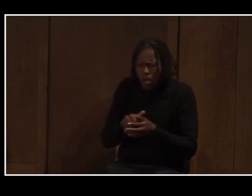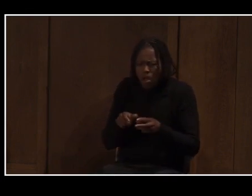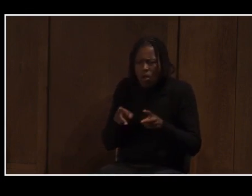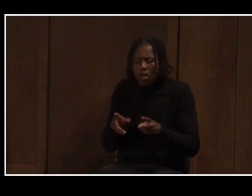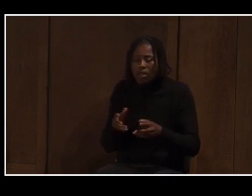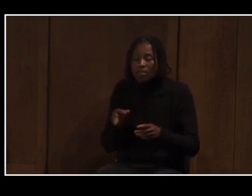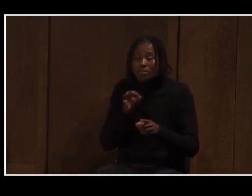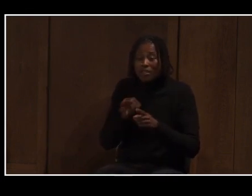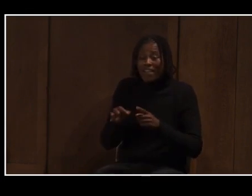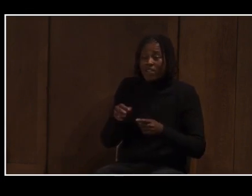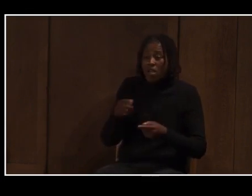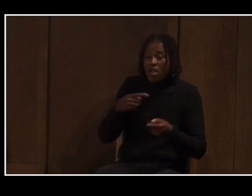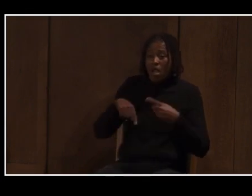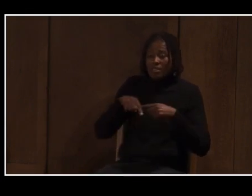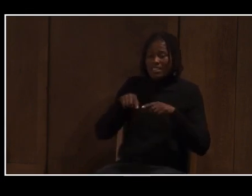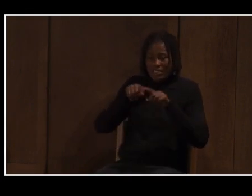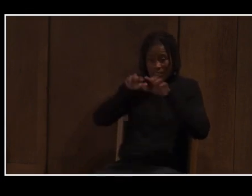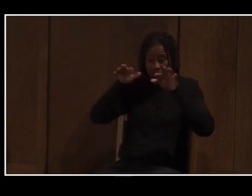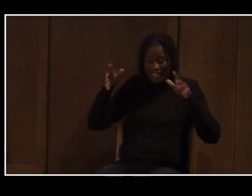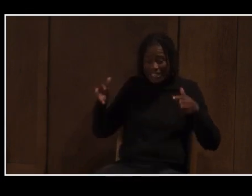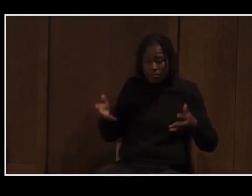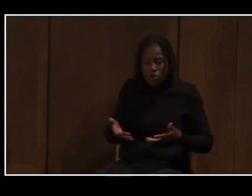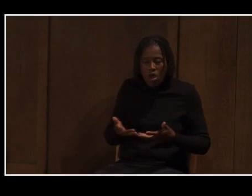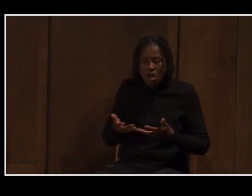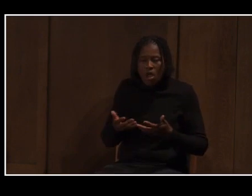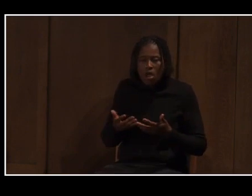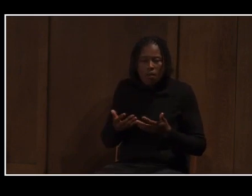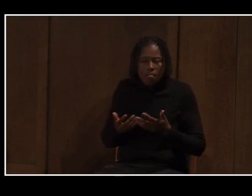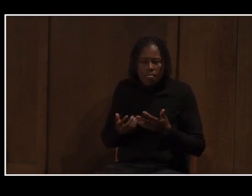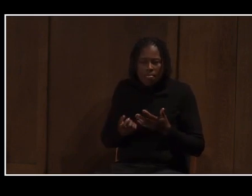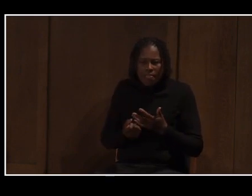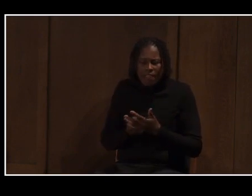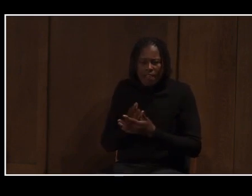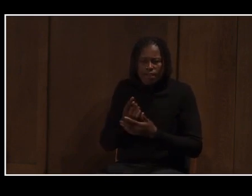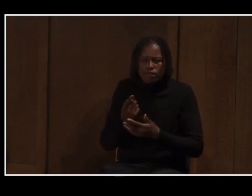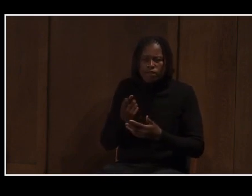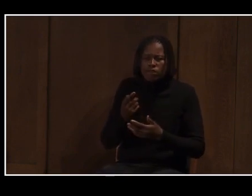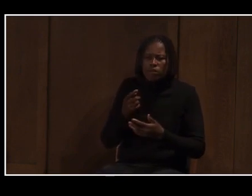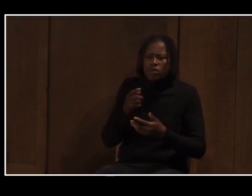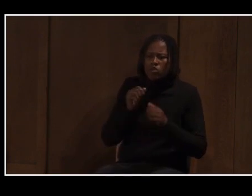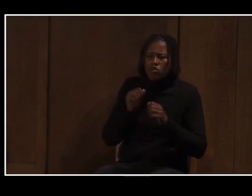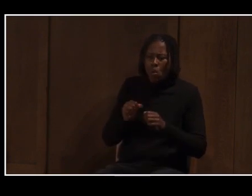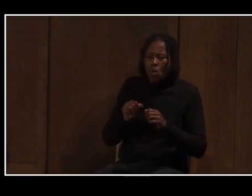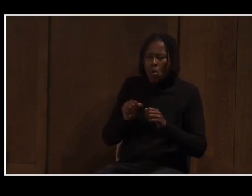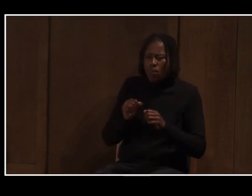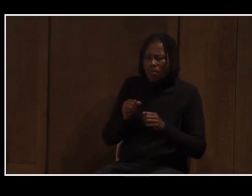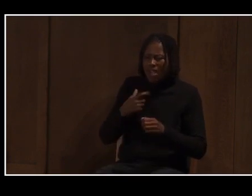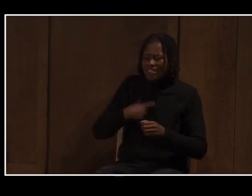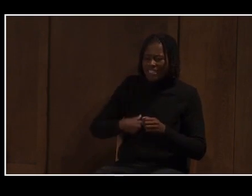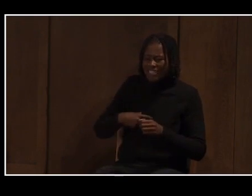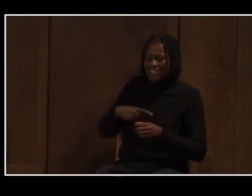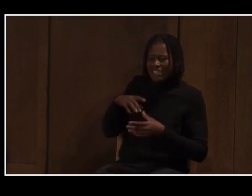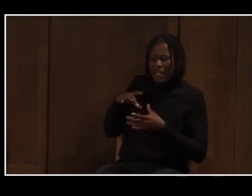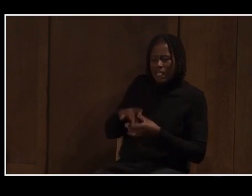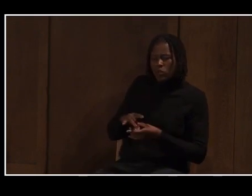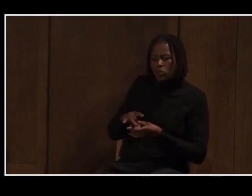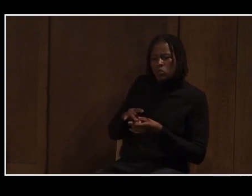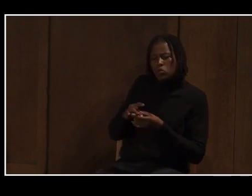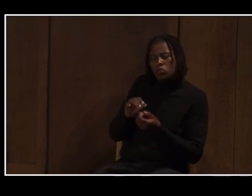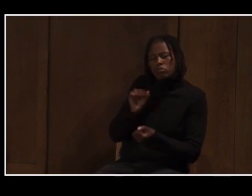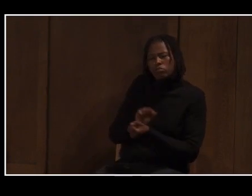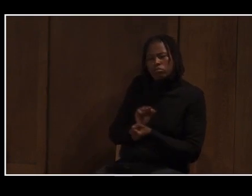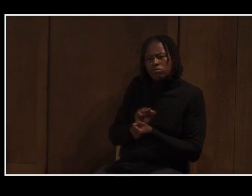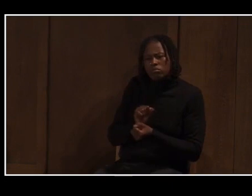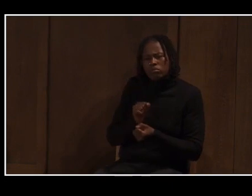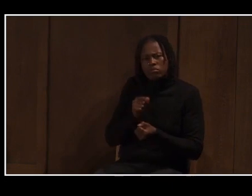of us in diaspora, and if you've had legacies of enslavement where they told you that your spiritual practice was all corrupt and wrong